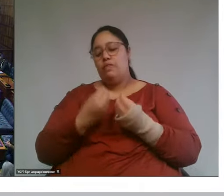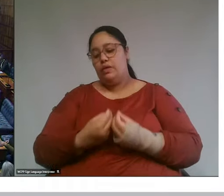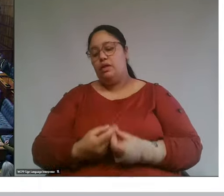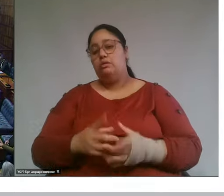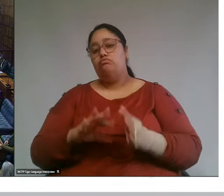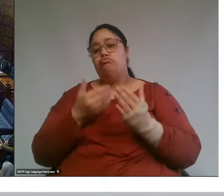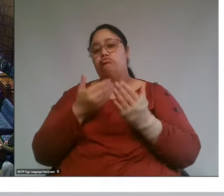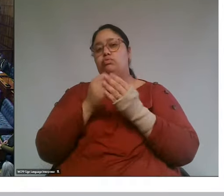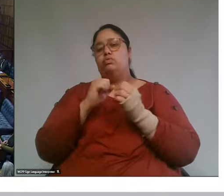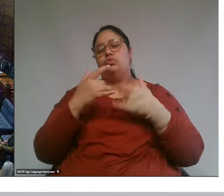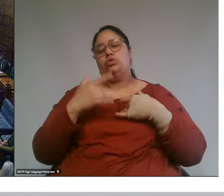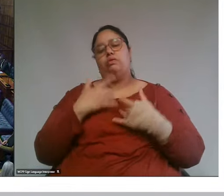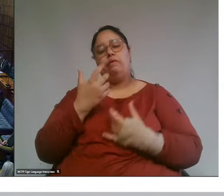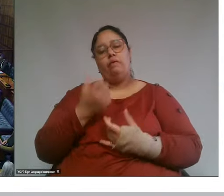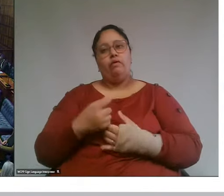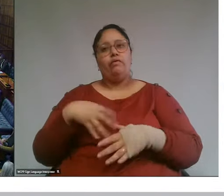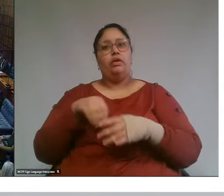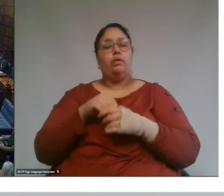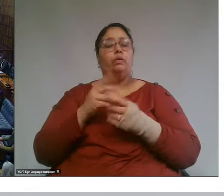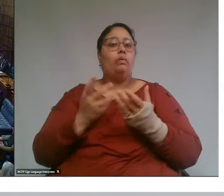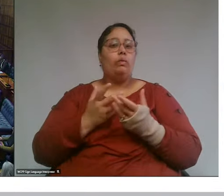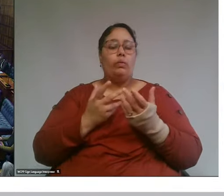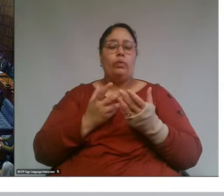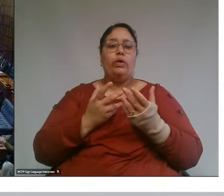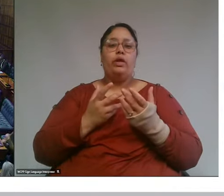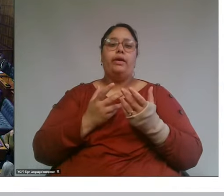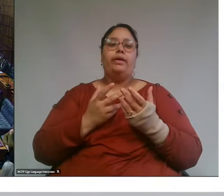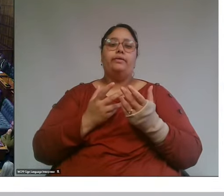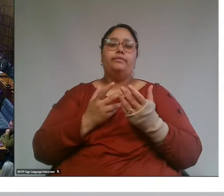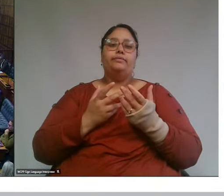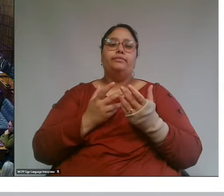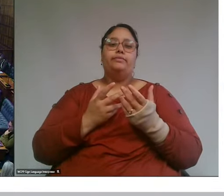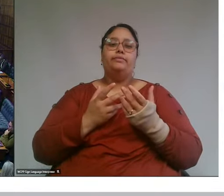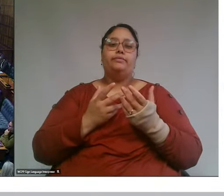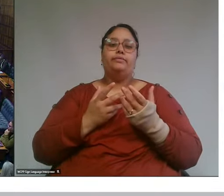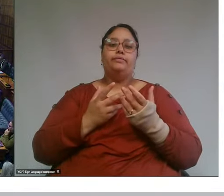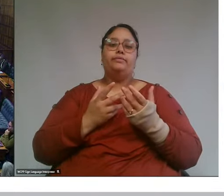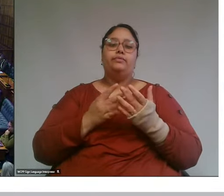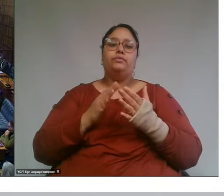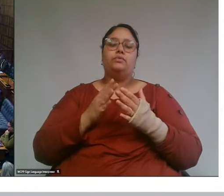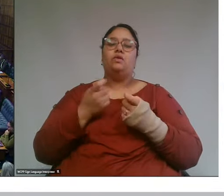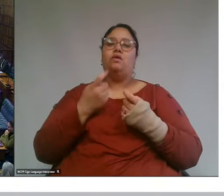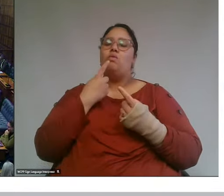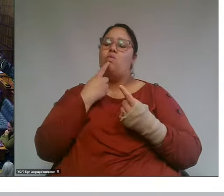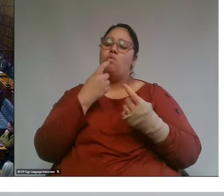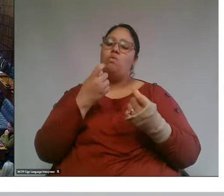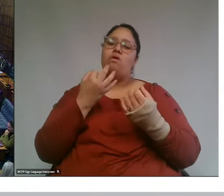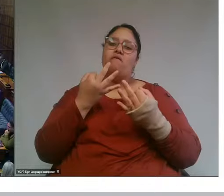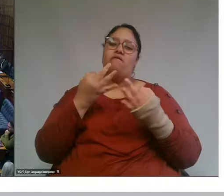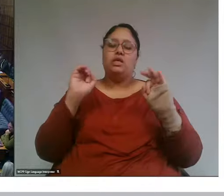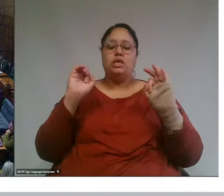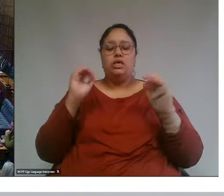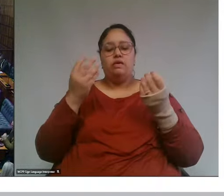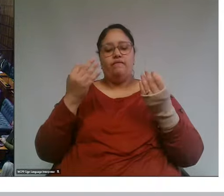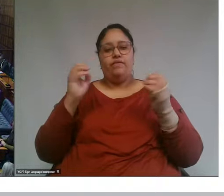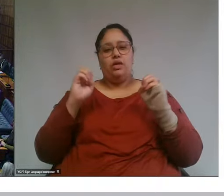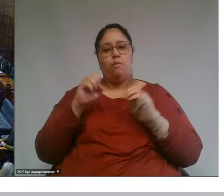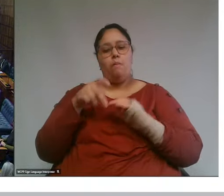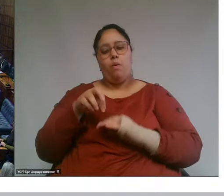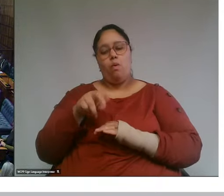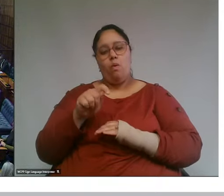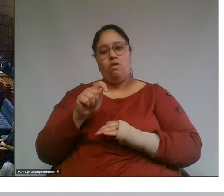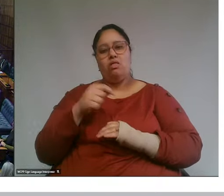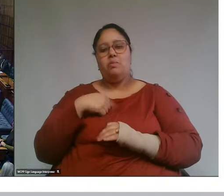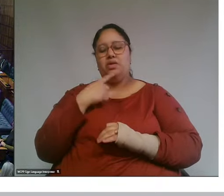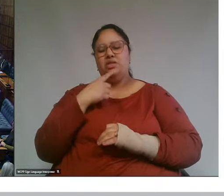raised as a concern in the um they call it Freeport I still call it Salan um